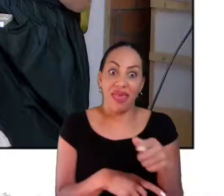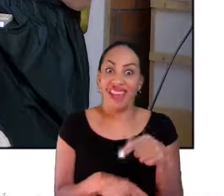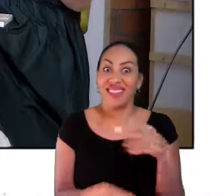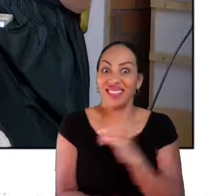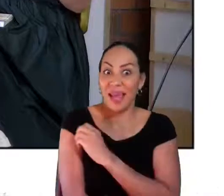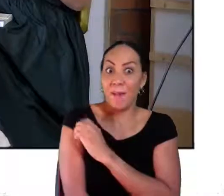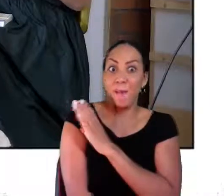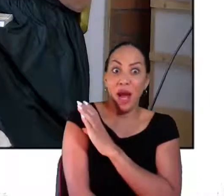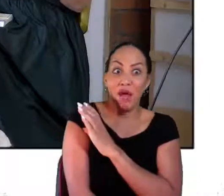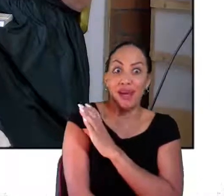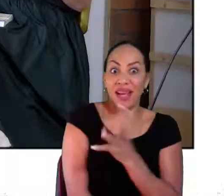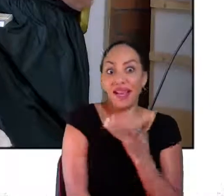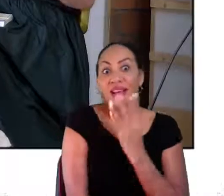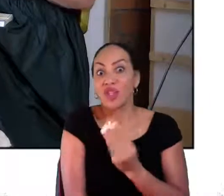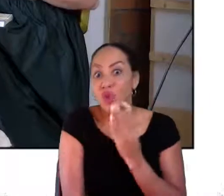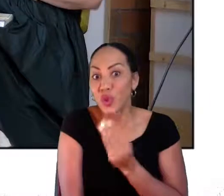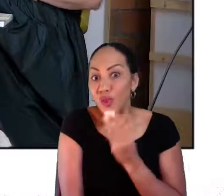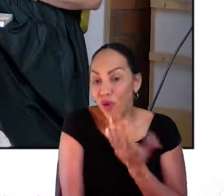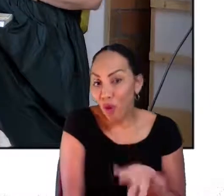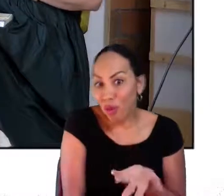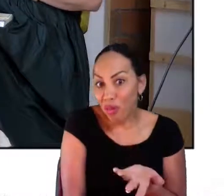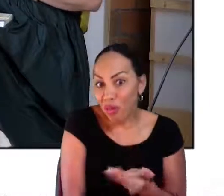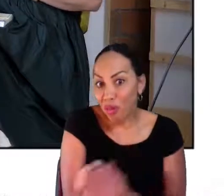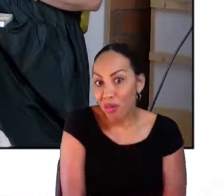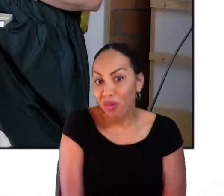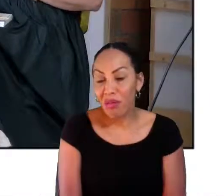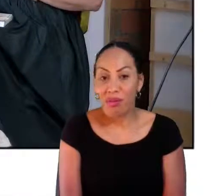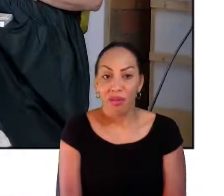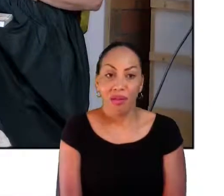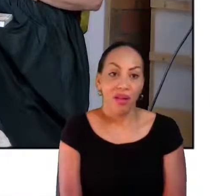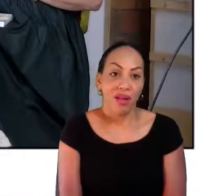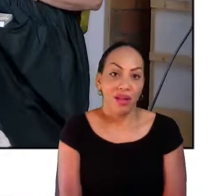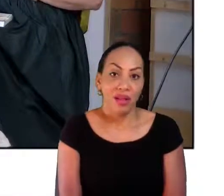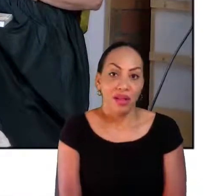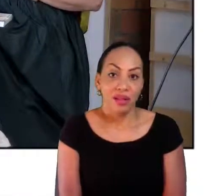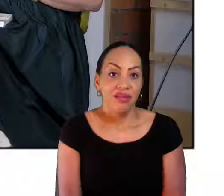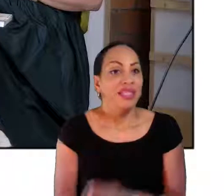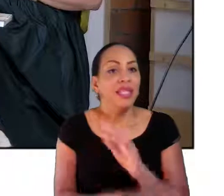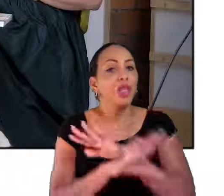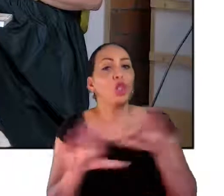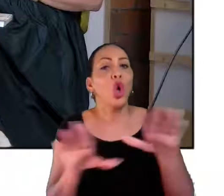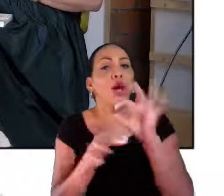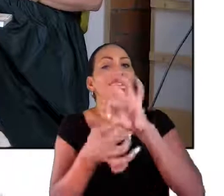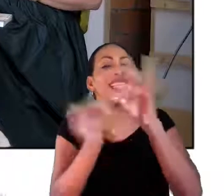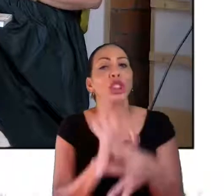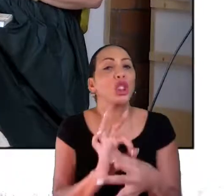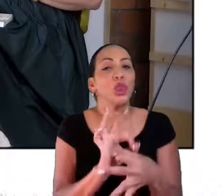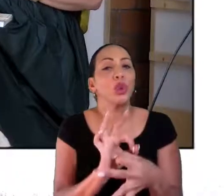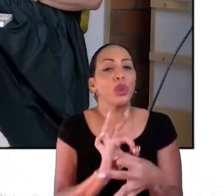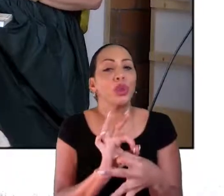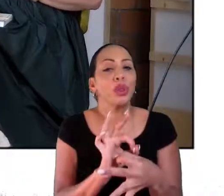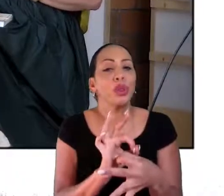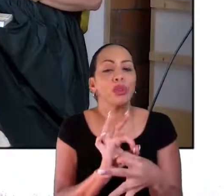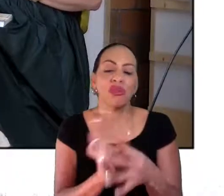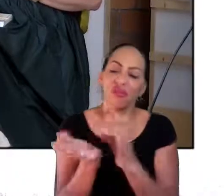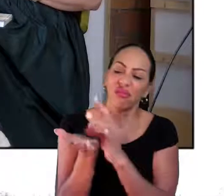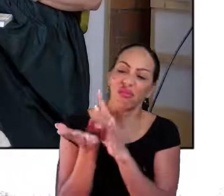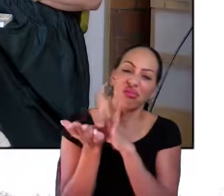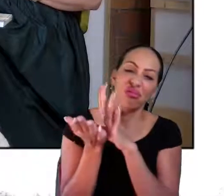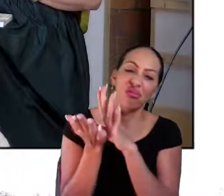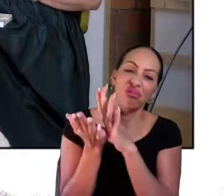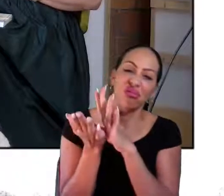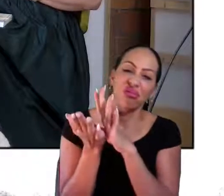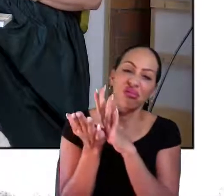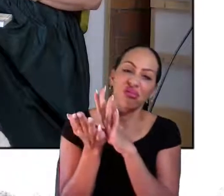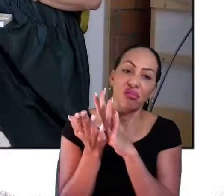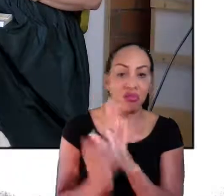not now, then later. Yes, might be yeah. a relevant. So that's not an excuse. It's not a No. reason to just cast it off and not think about it again. It's a part of